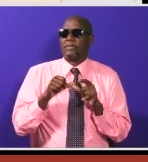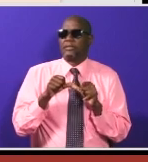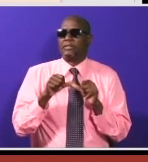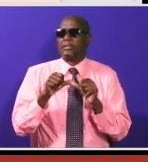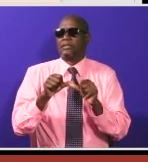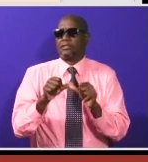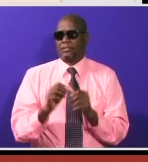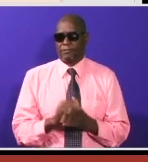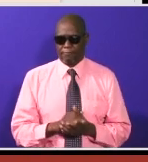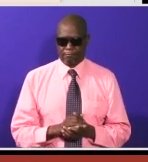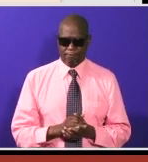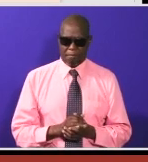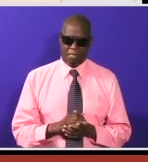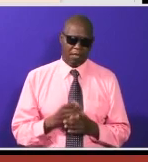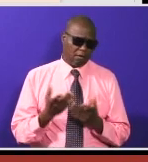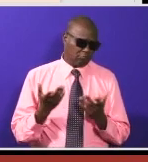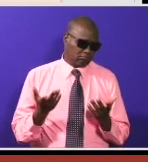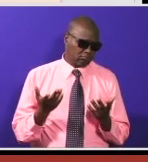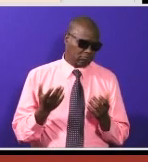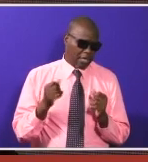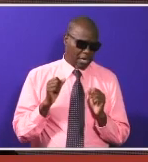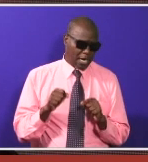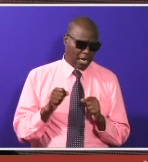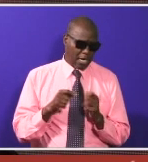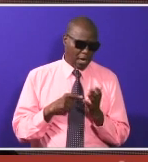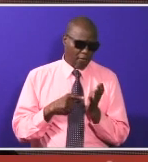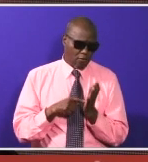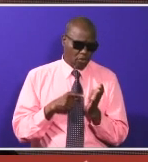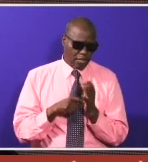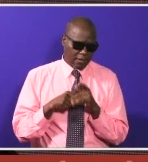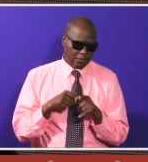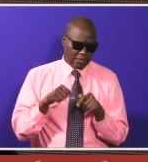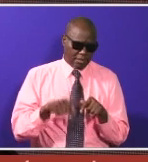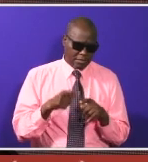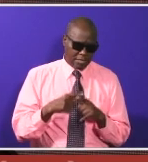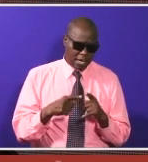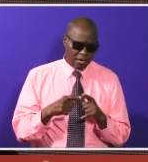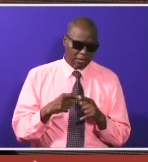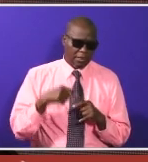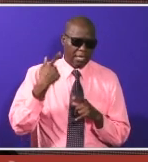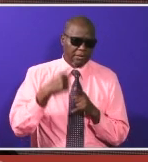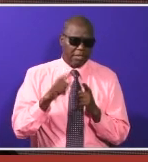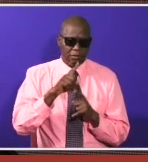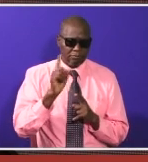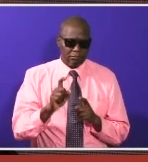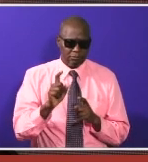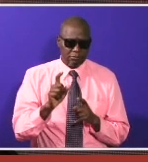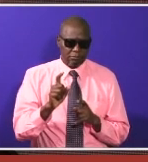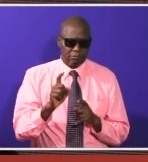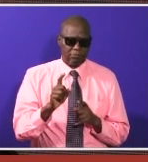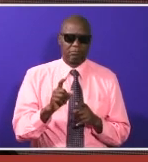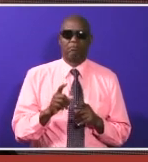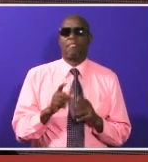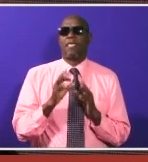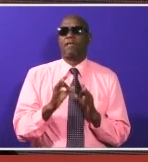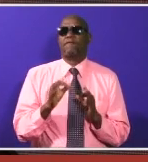magic line. Yeah. Can we afford it? Okay, we can afford this year, but then can we sustain it the following year? Yeah. And in the years to come, if that happens, then